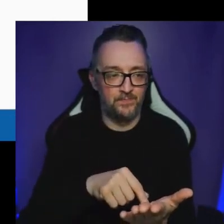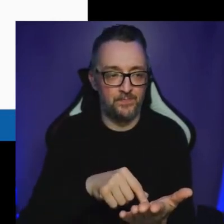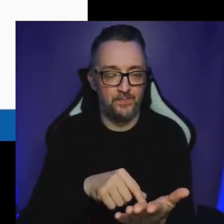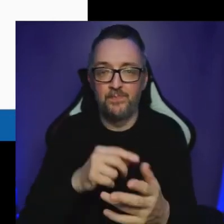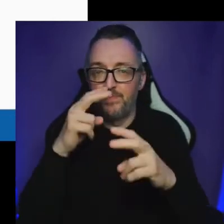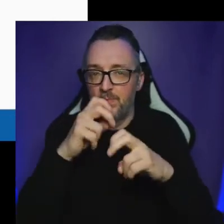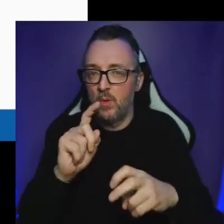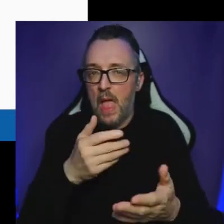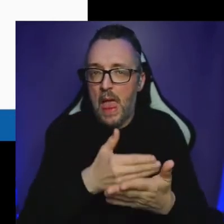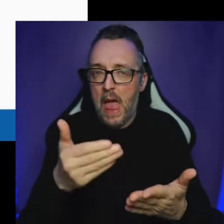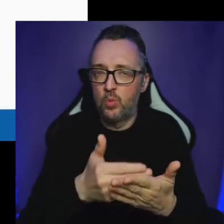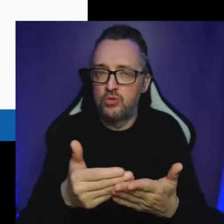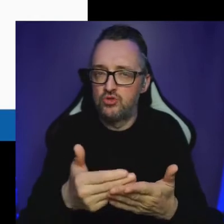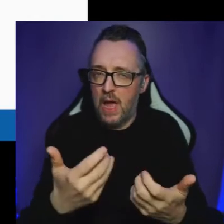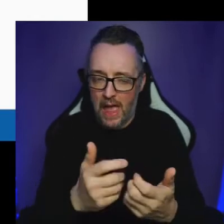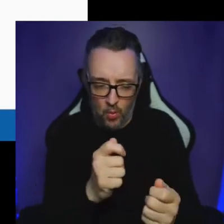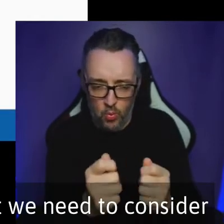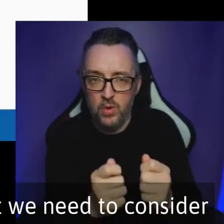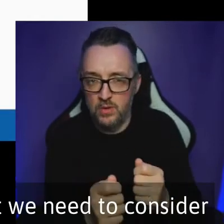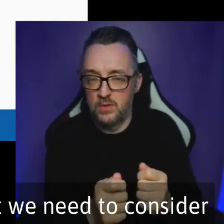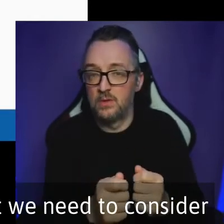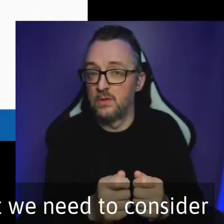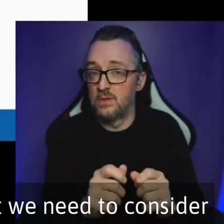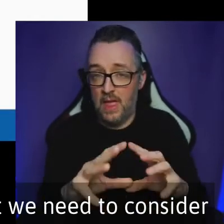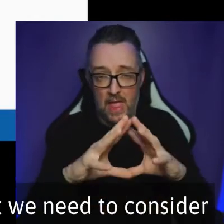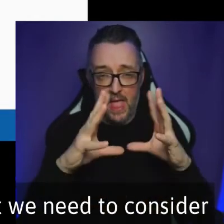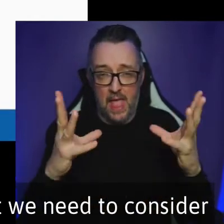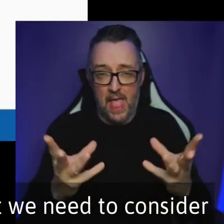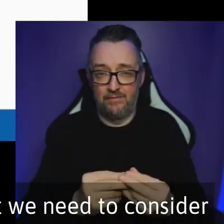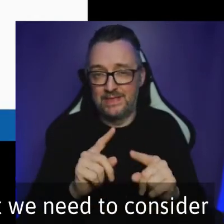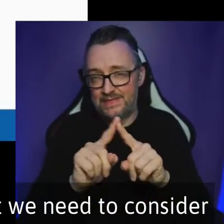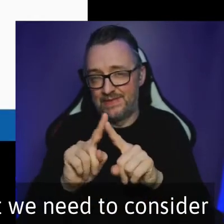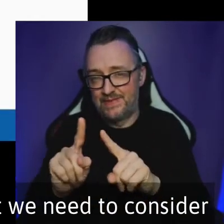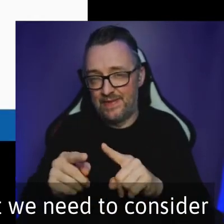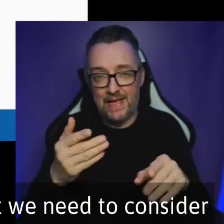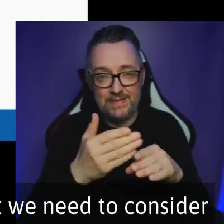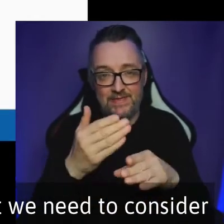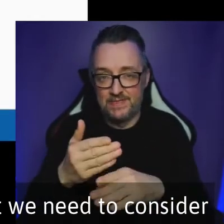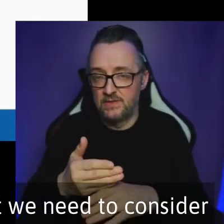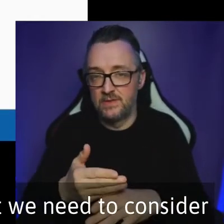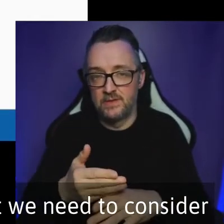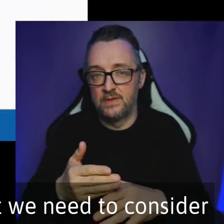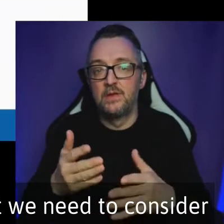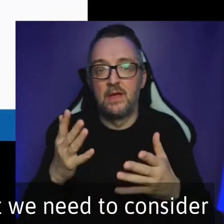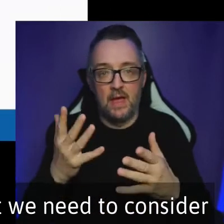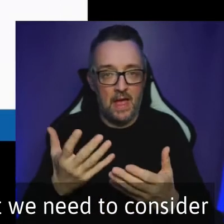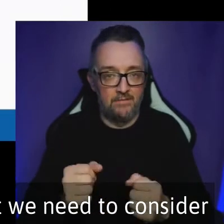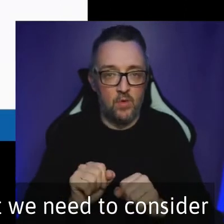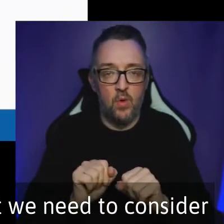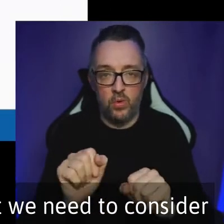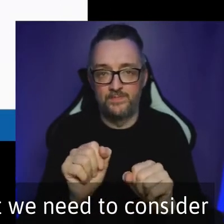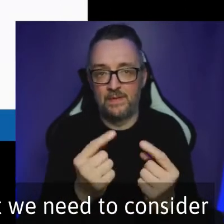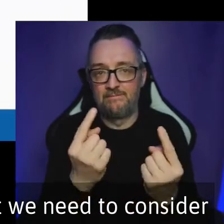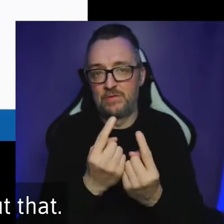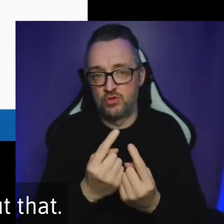the language being used. All of those different activities have features that we need to